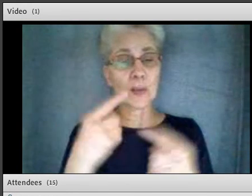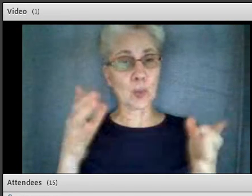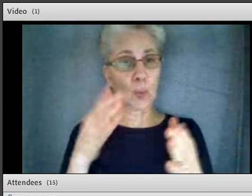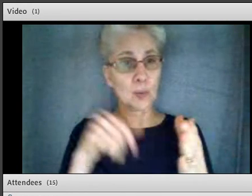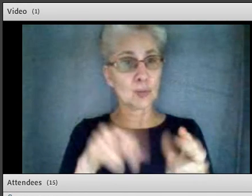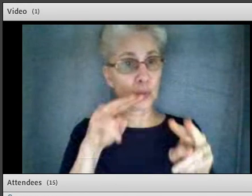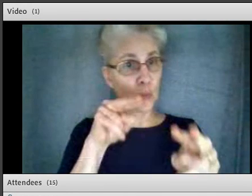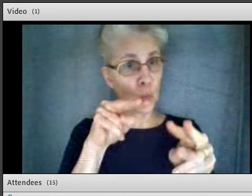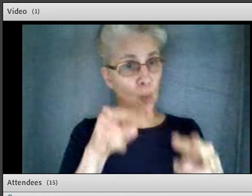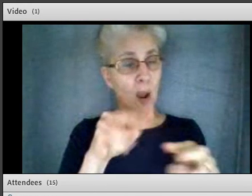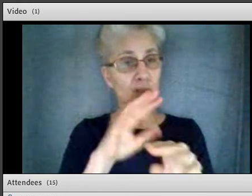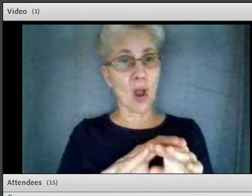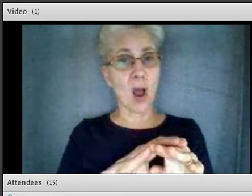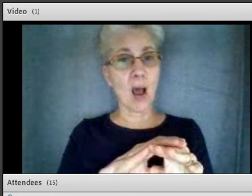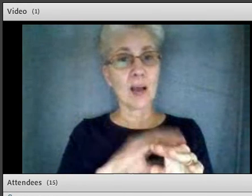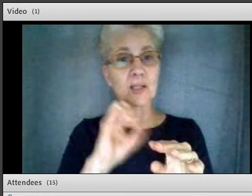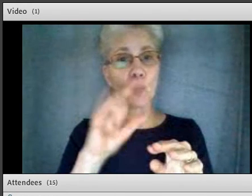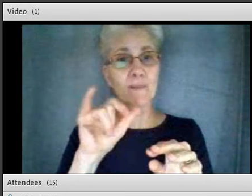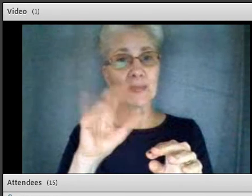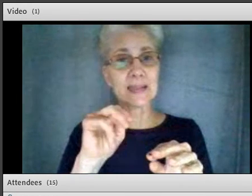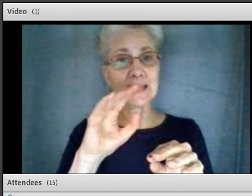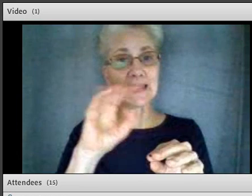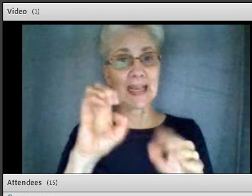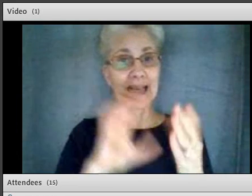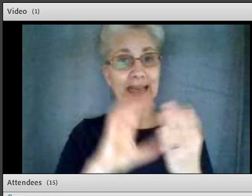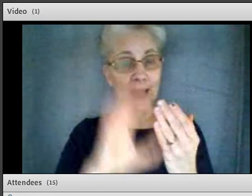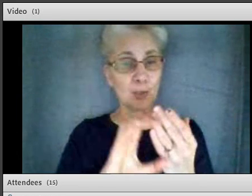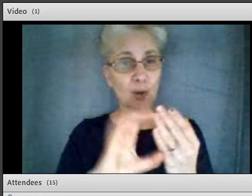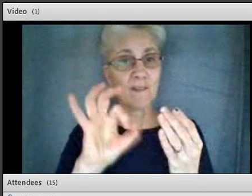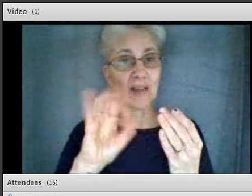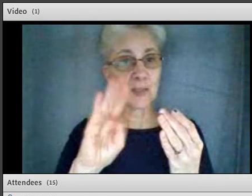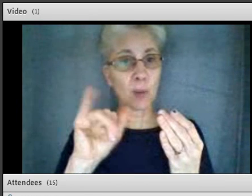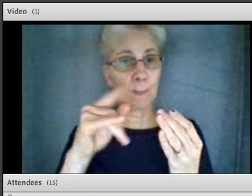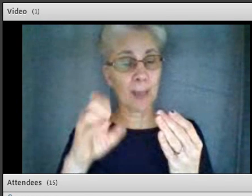an eye on the Swiftland CE calendar, the Swiftland Facebook